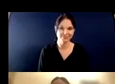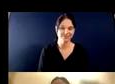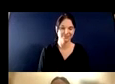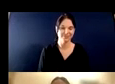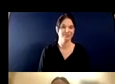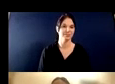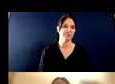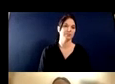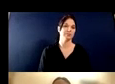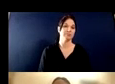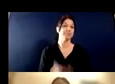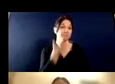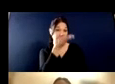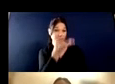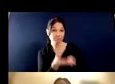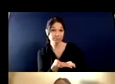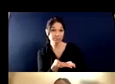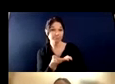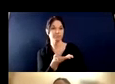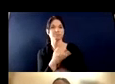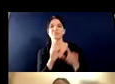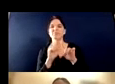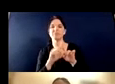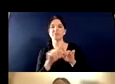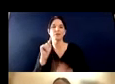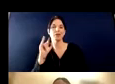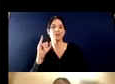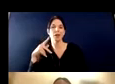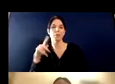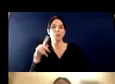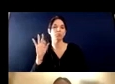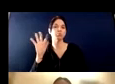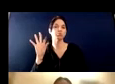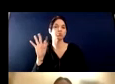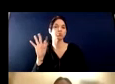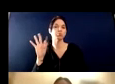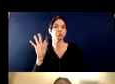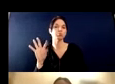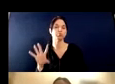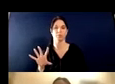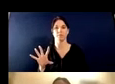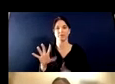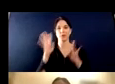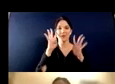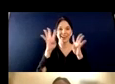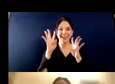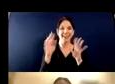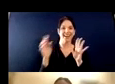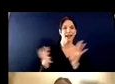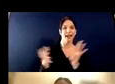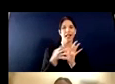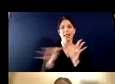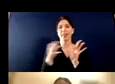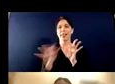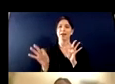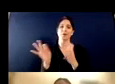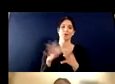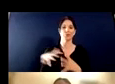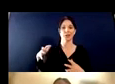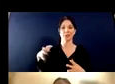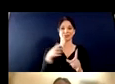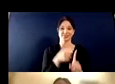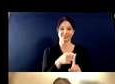Here are a few tips for creating a language-rich environment for your child. So as I mentioned